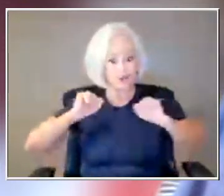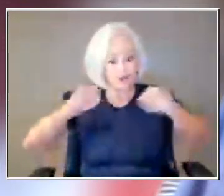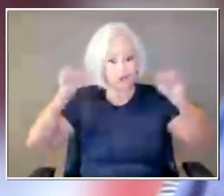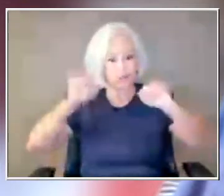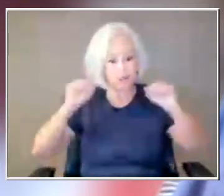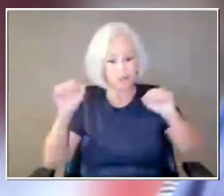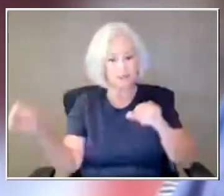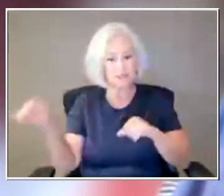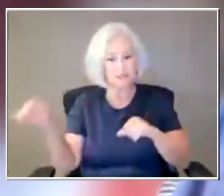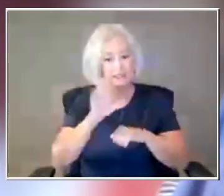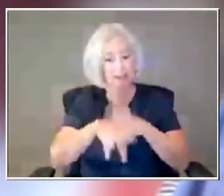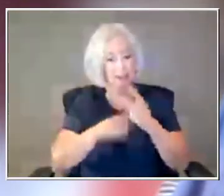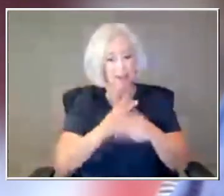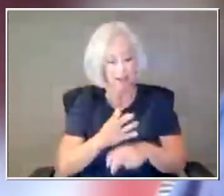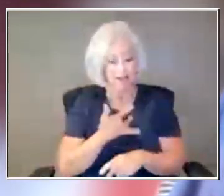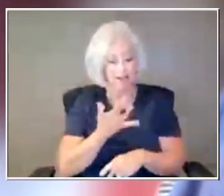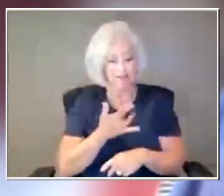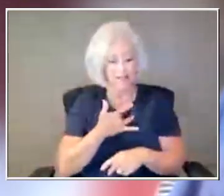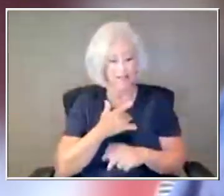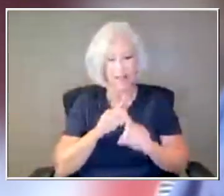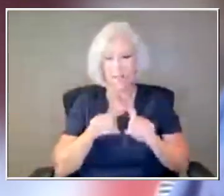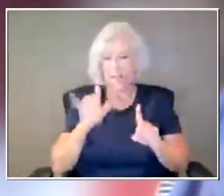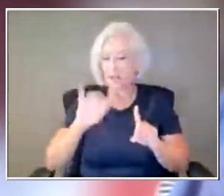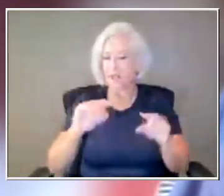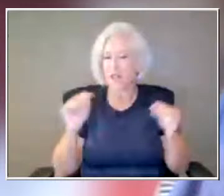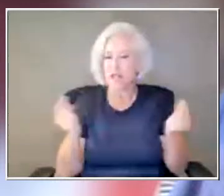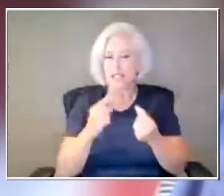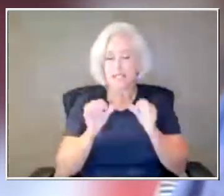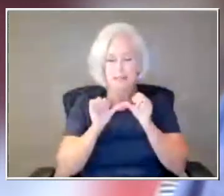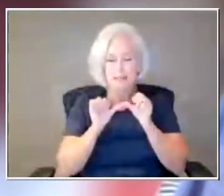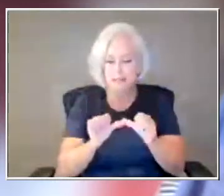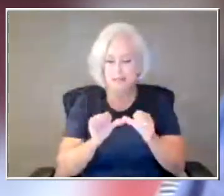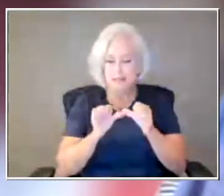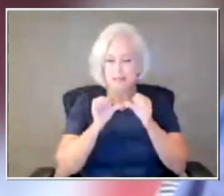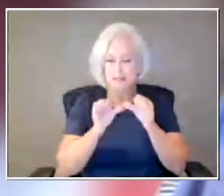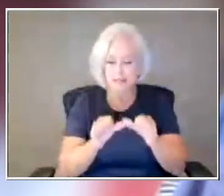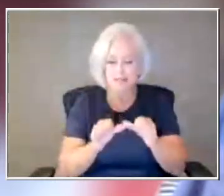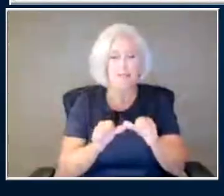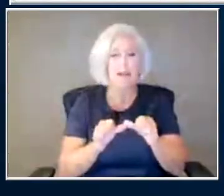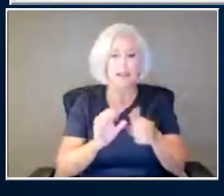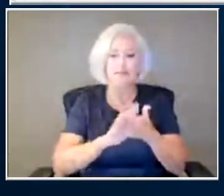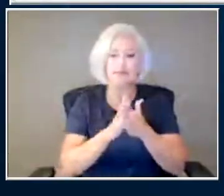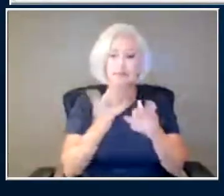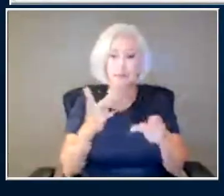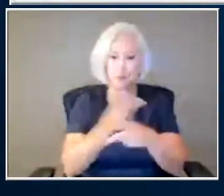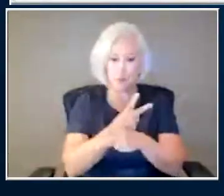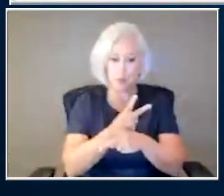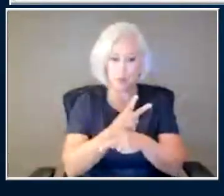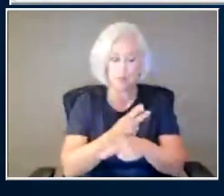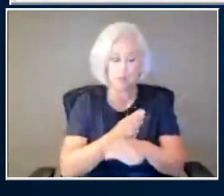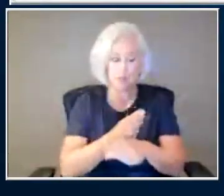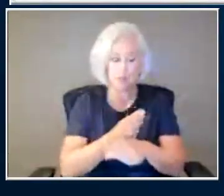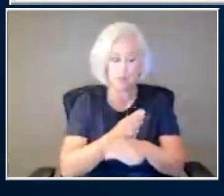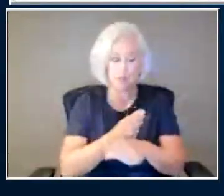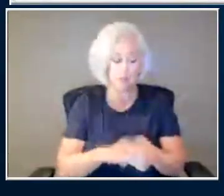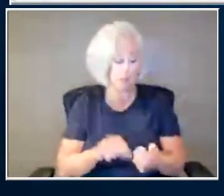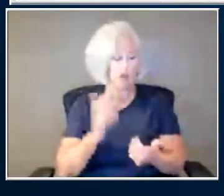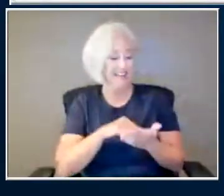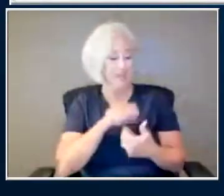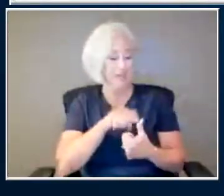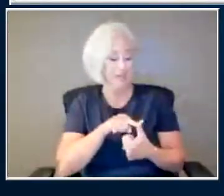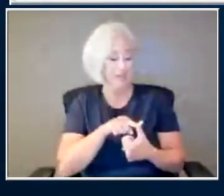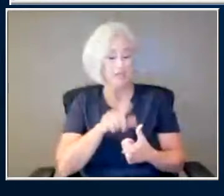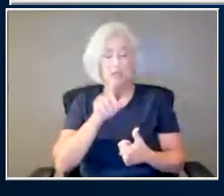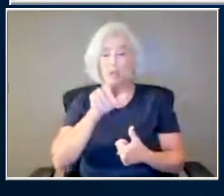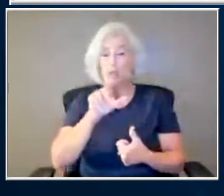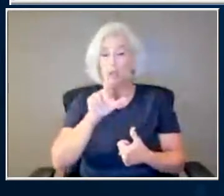over time, it kept getting worse. So recap, diagnosed in 2015,